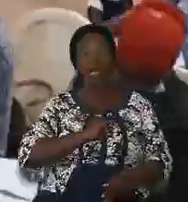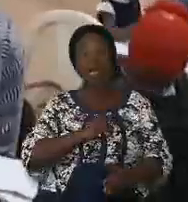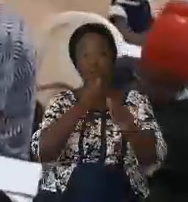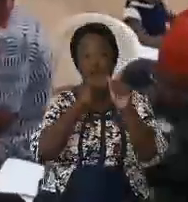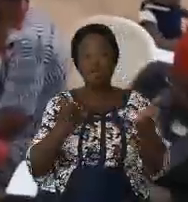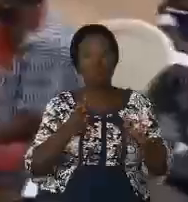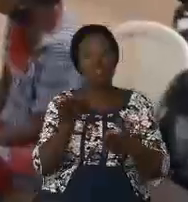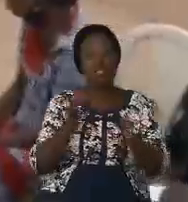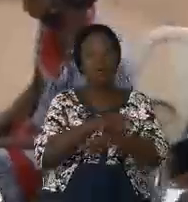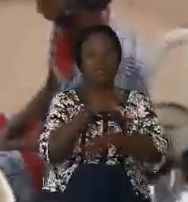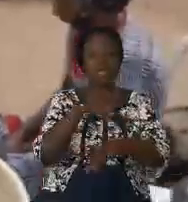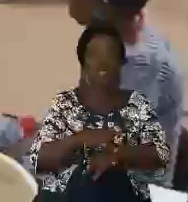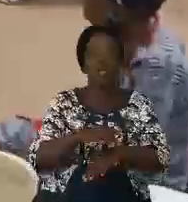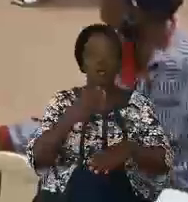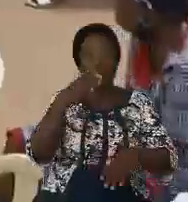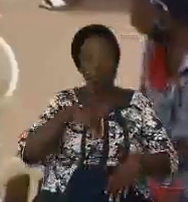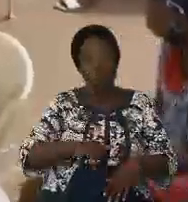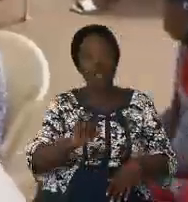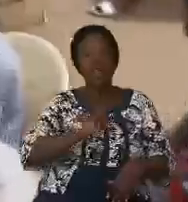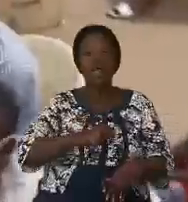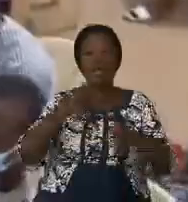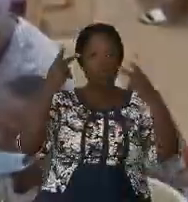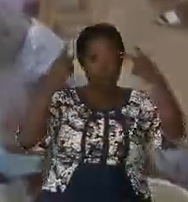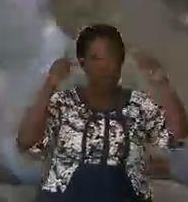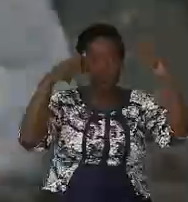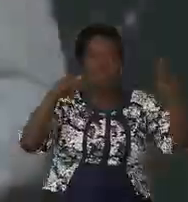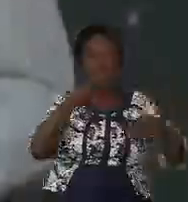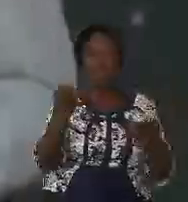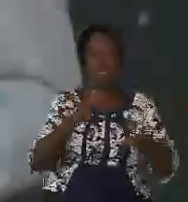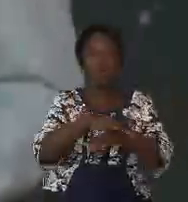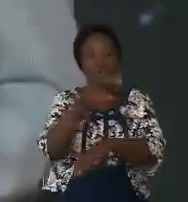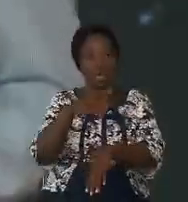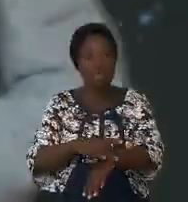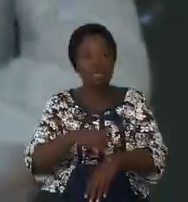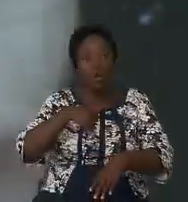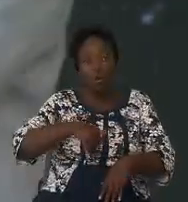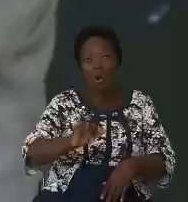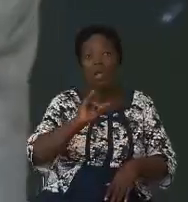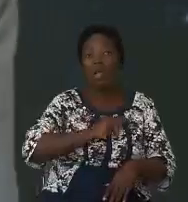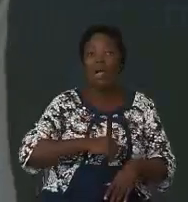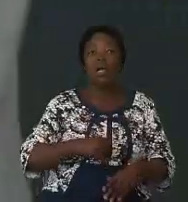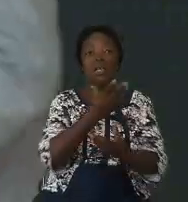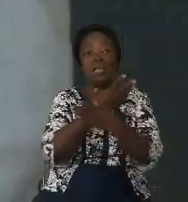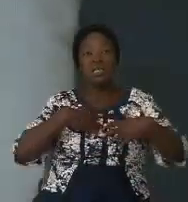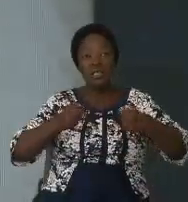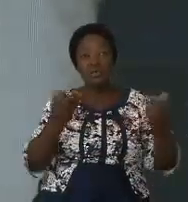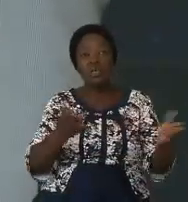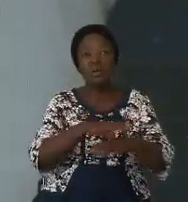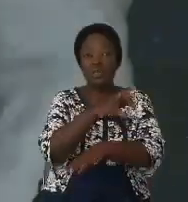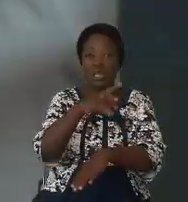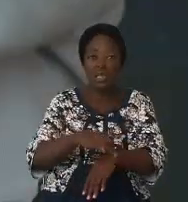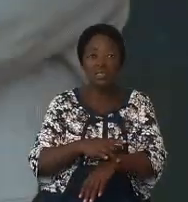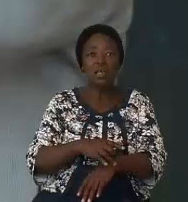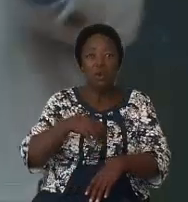I bless you on earth, while I prosper you on earth, while I heal you on